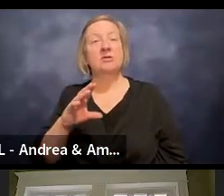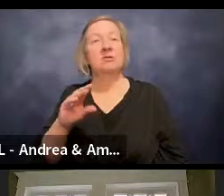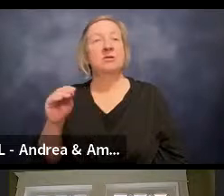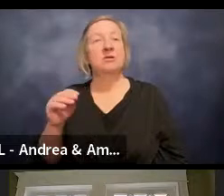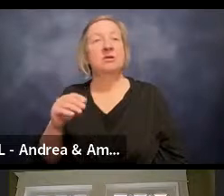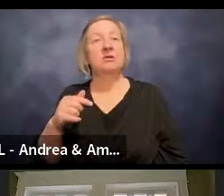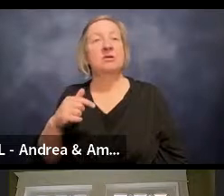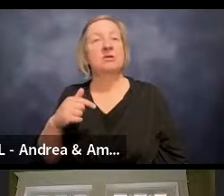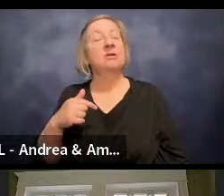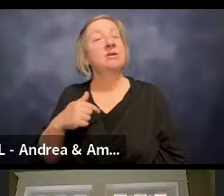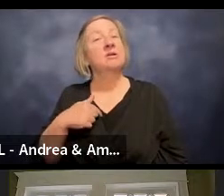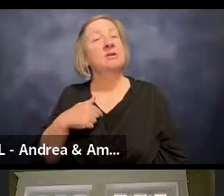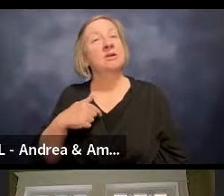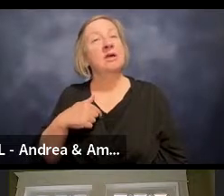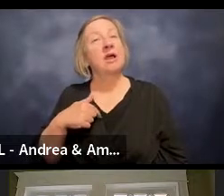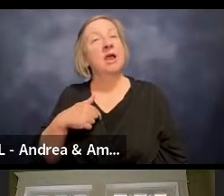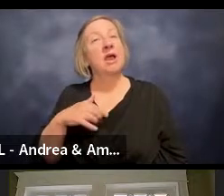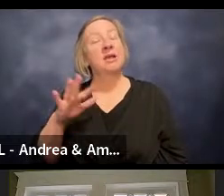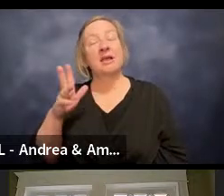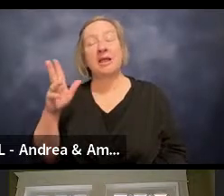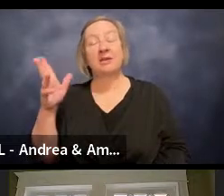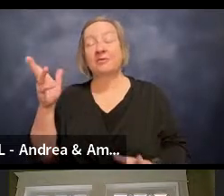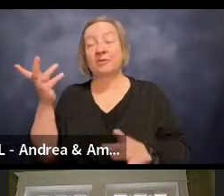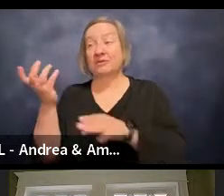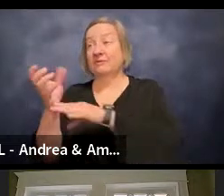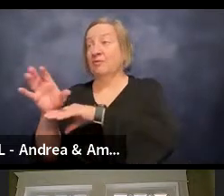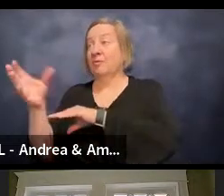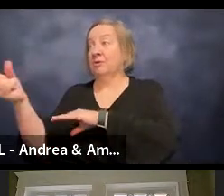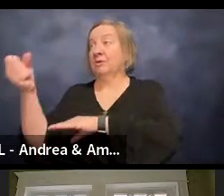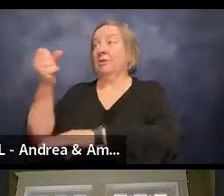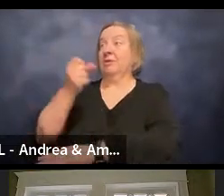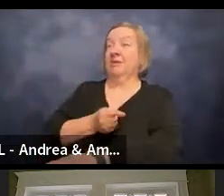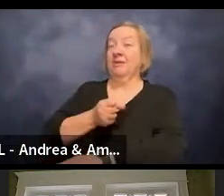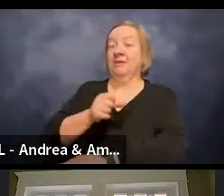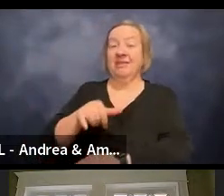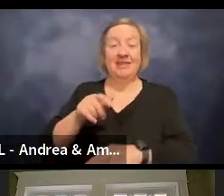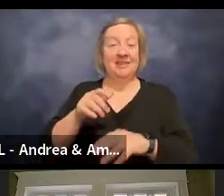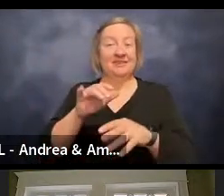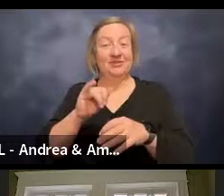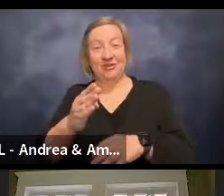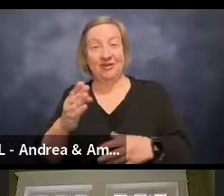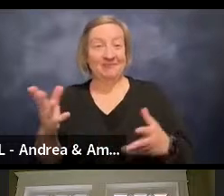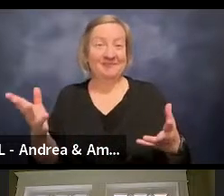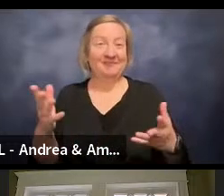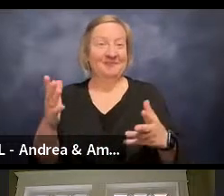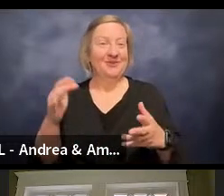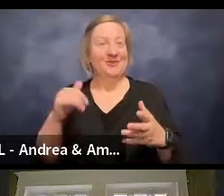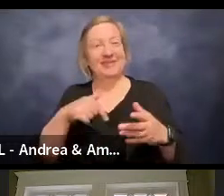I actually was kind of thrown into this position, but I'm okay with that.